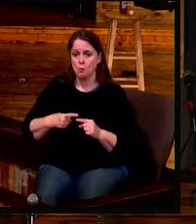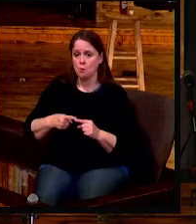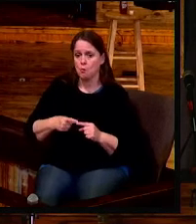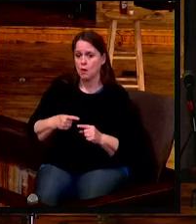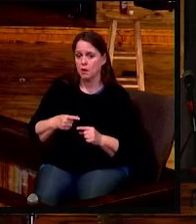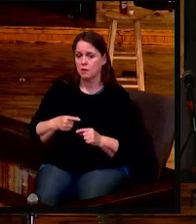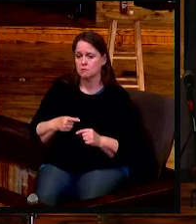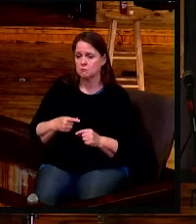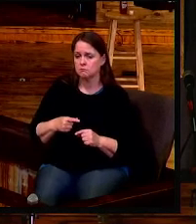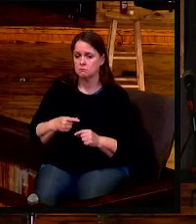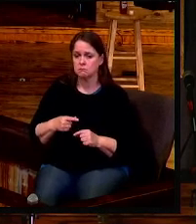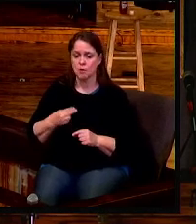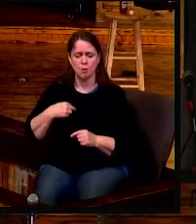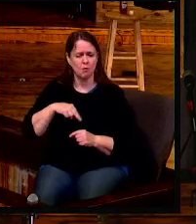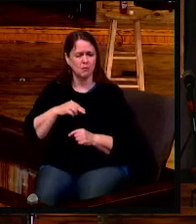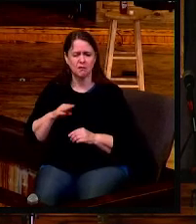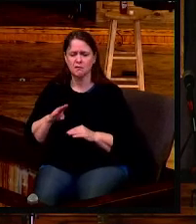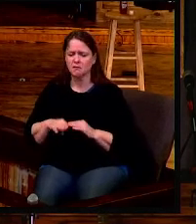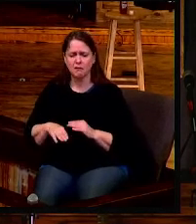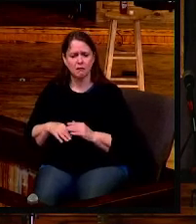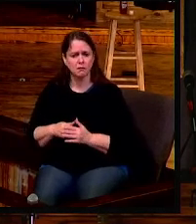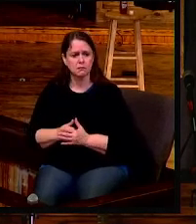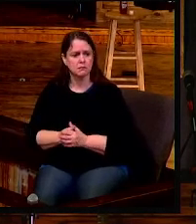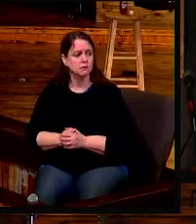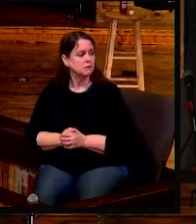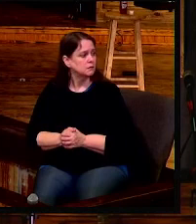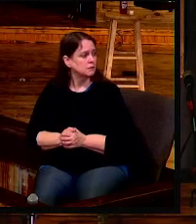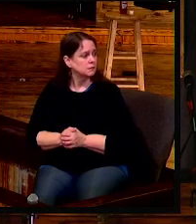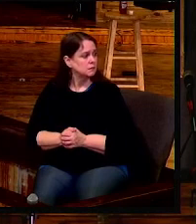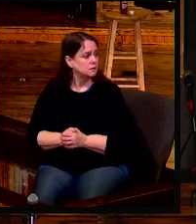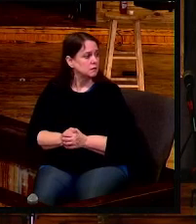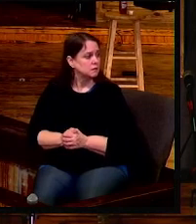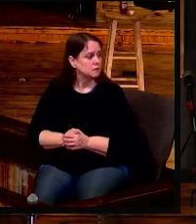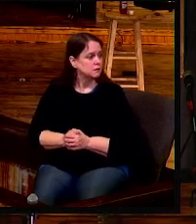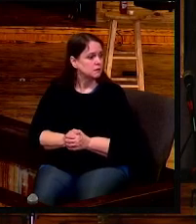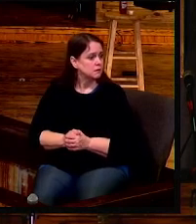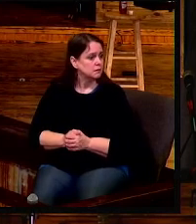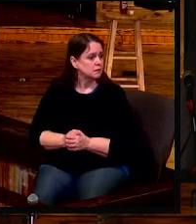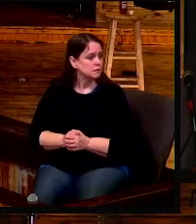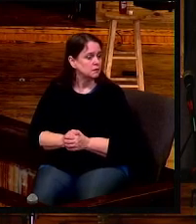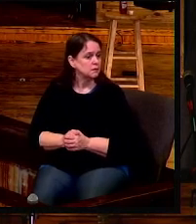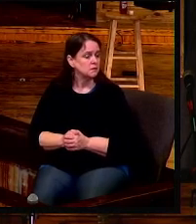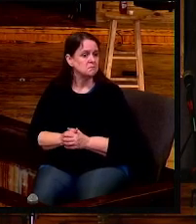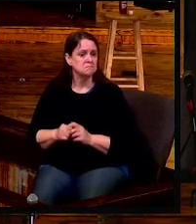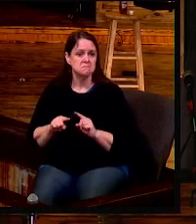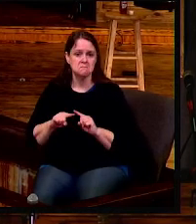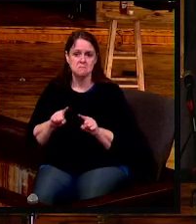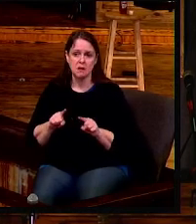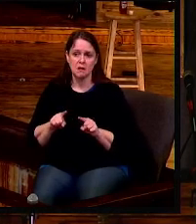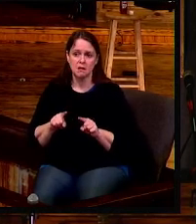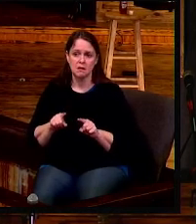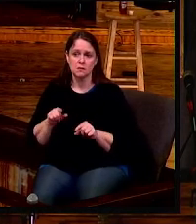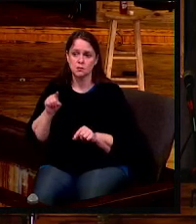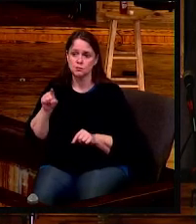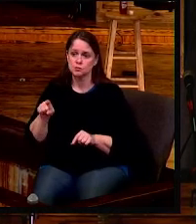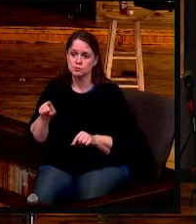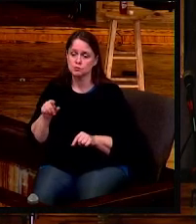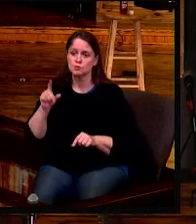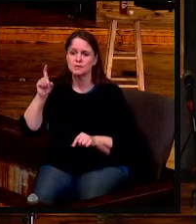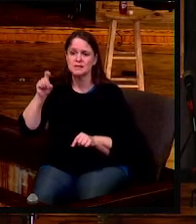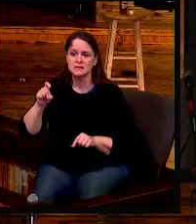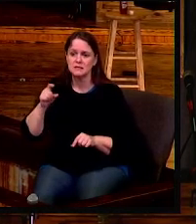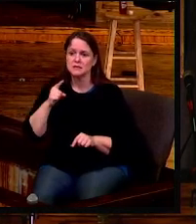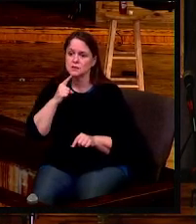a bad thing unless you don't have someone that you can confide in, that you can unburden